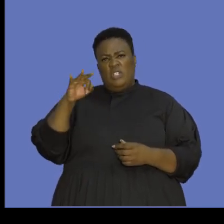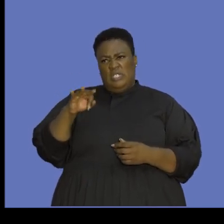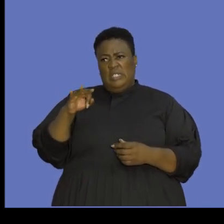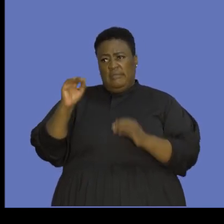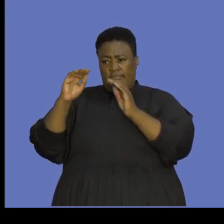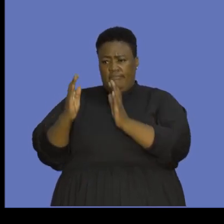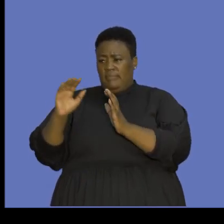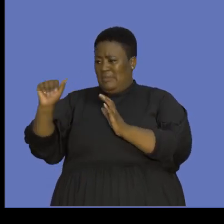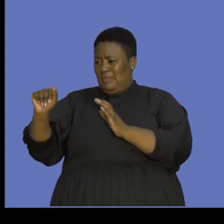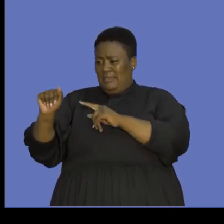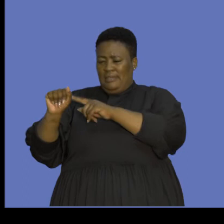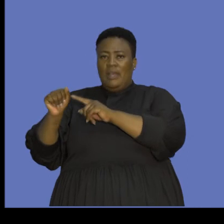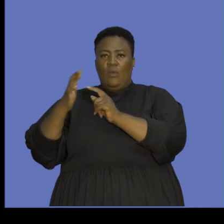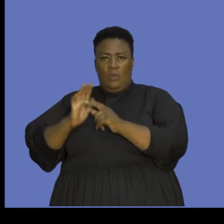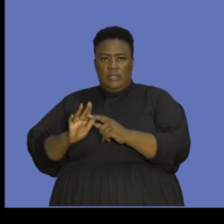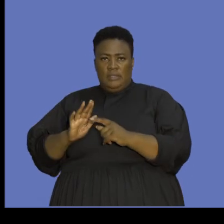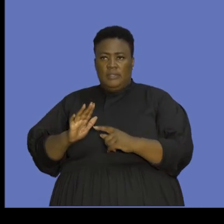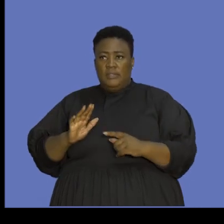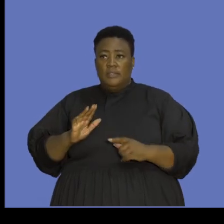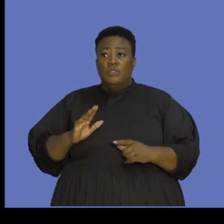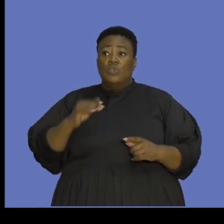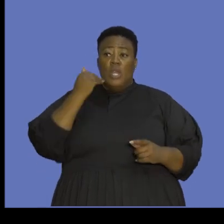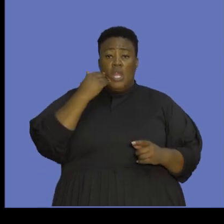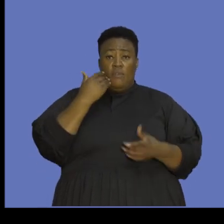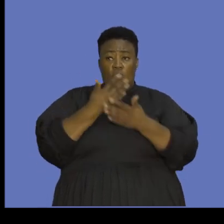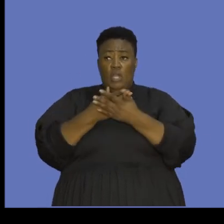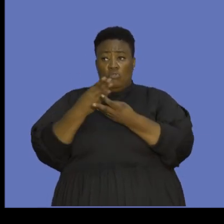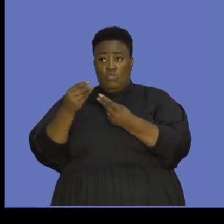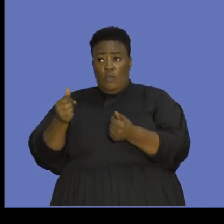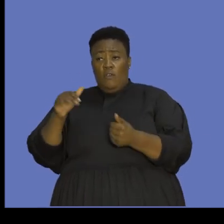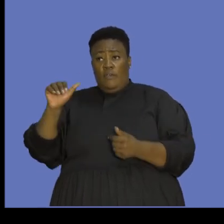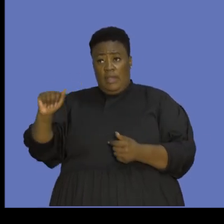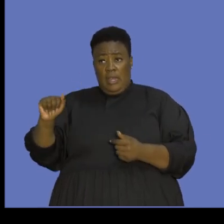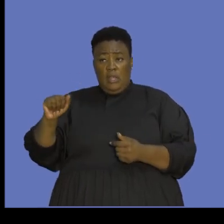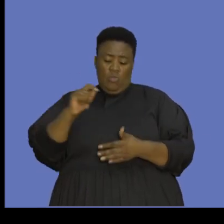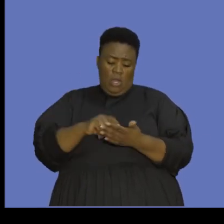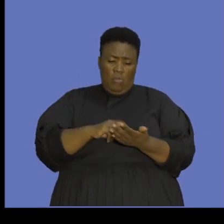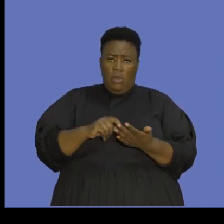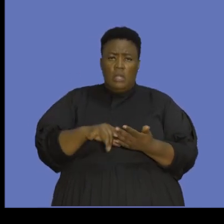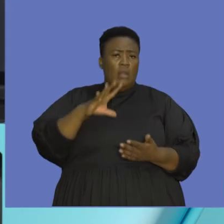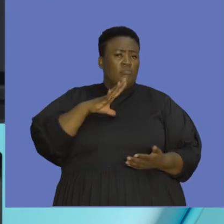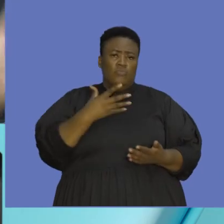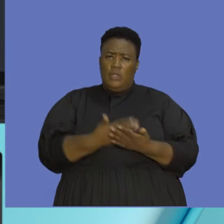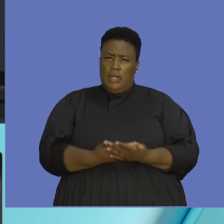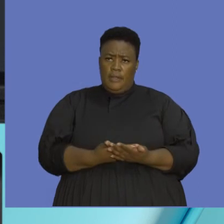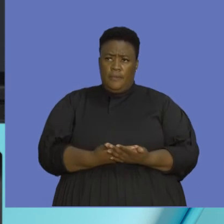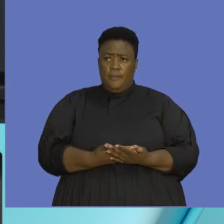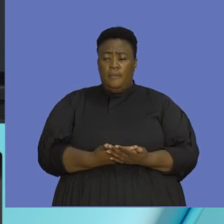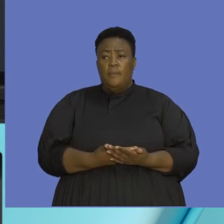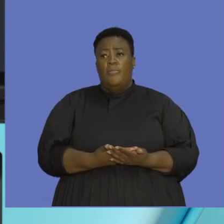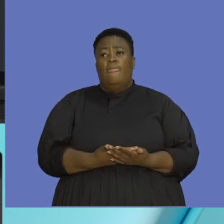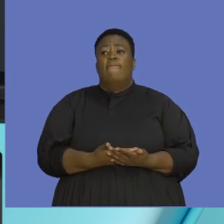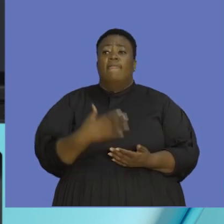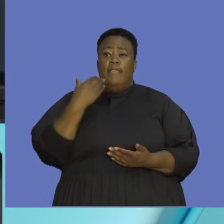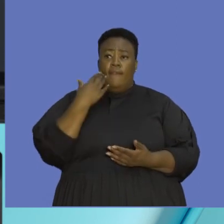A. At this point, if you can solve for A directly on your calculators, you're welcome to do